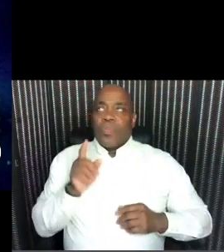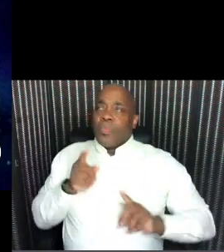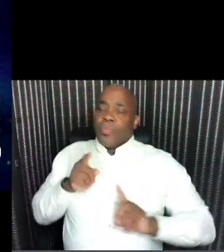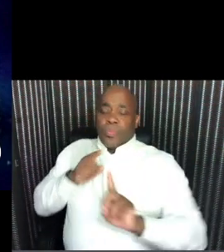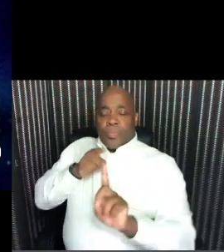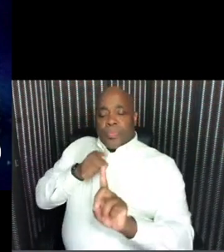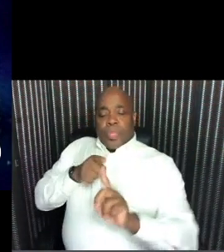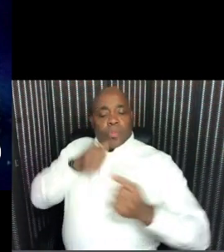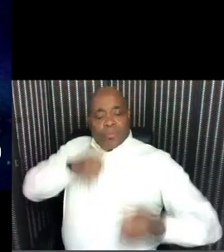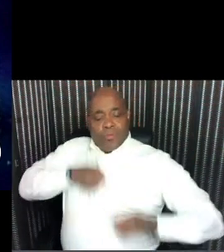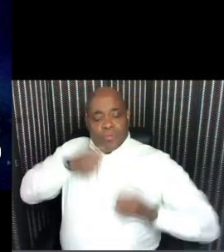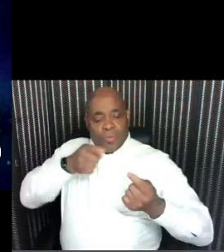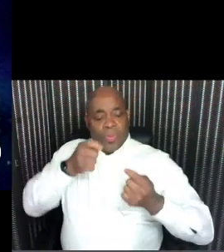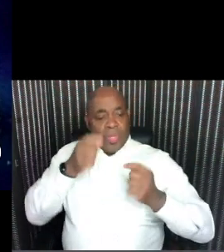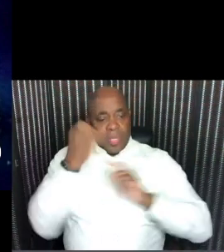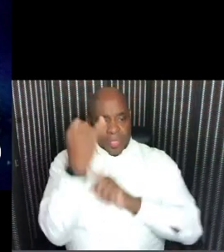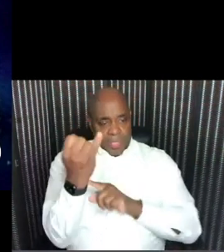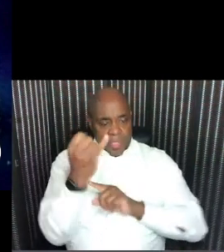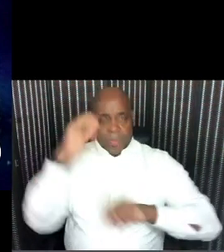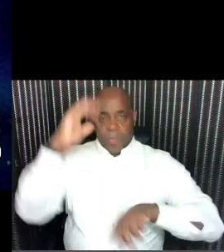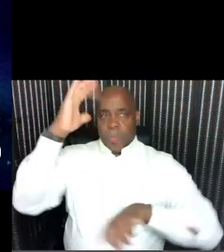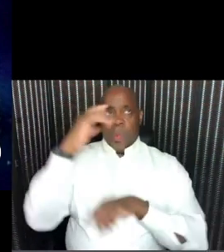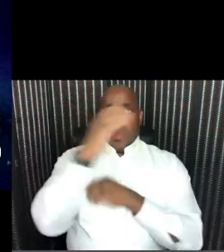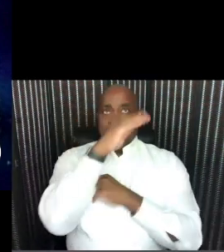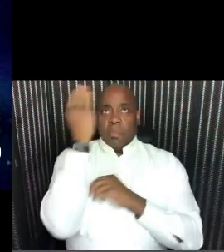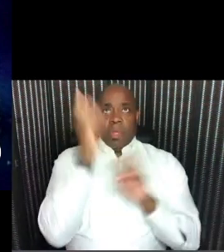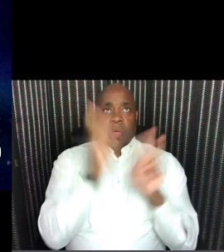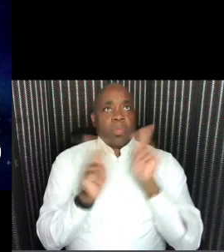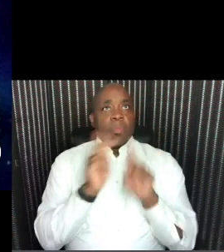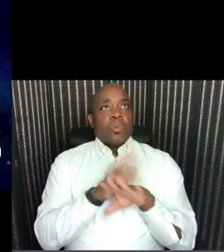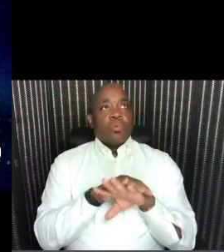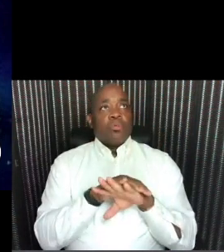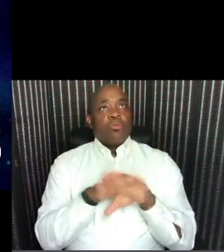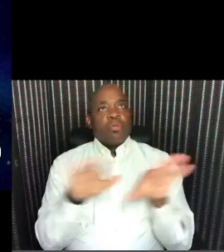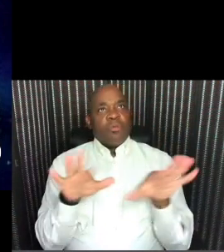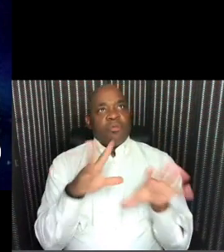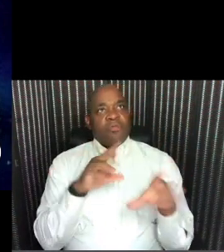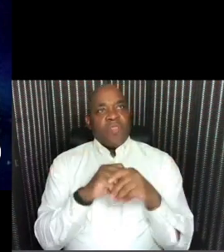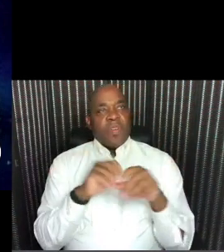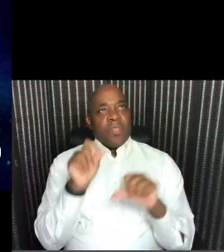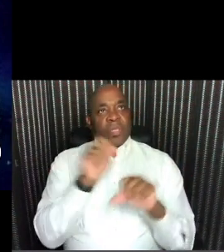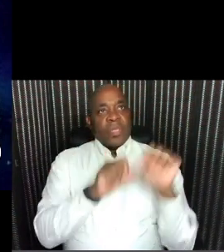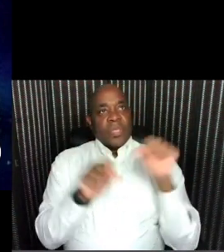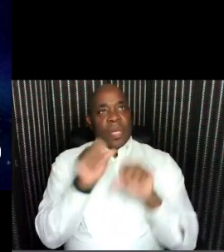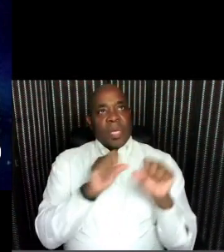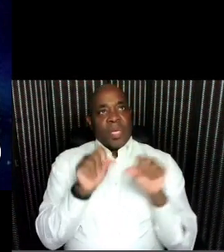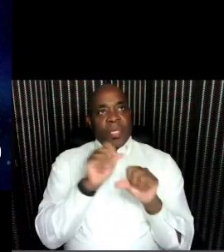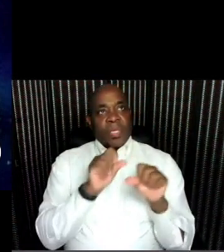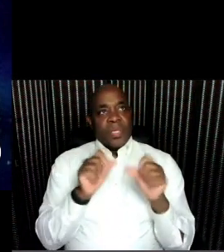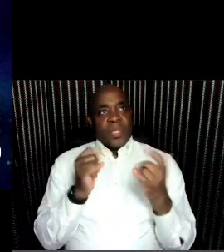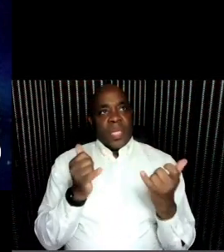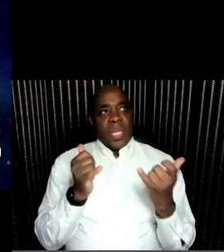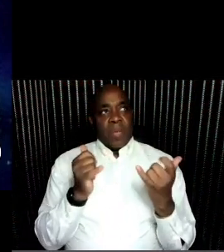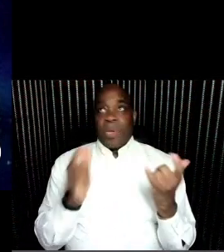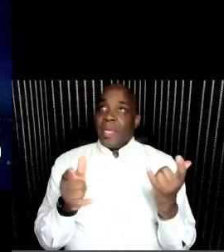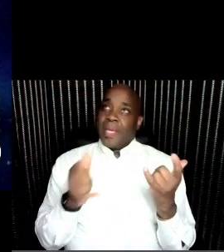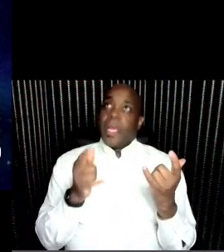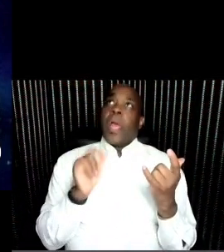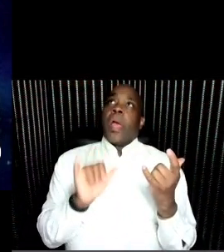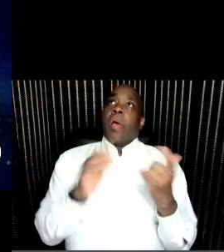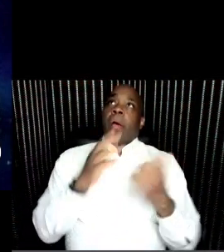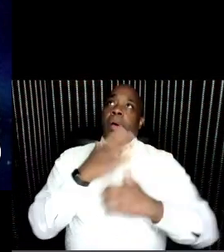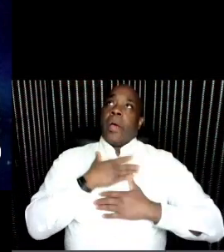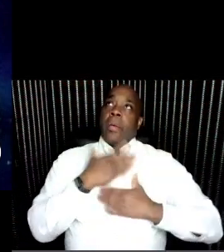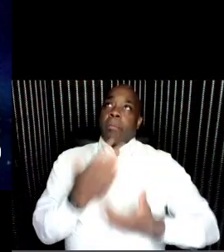time, why is it that Black people don't deal with science fiction? Now it's important to recognize that he's admitted he was wrong about that. Black people did